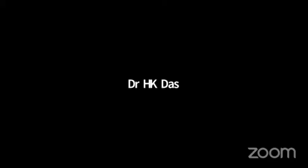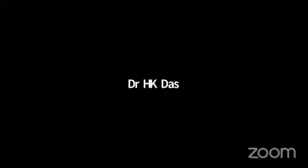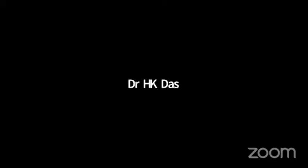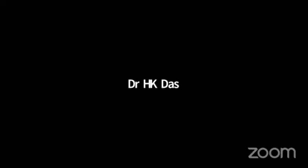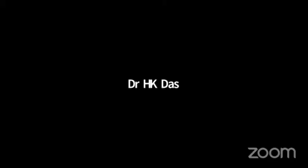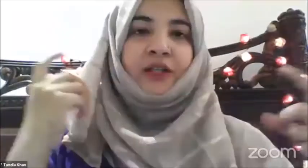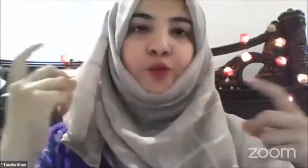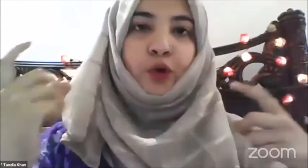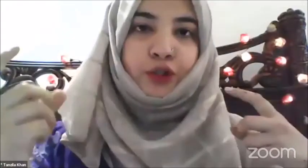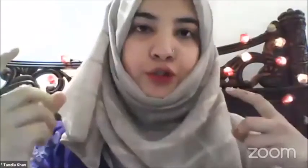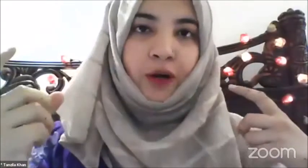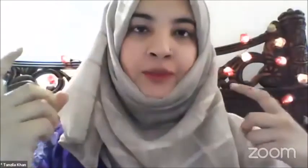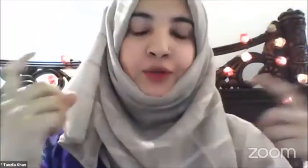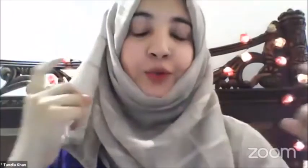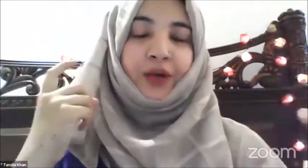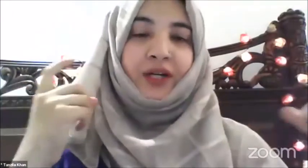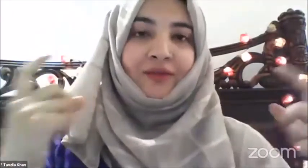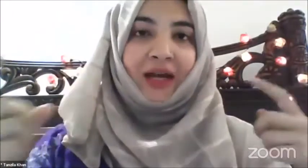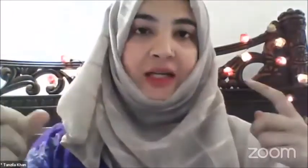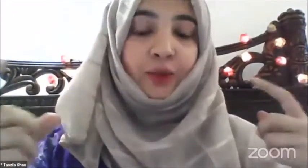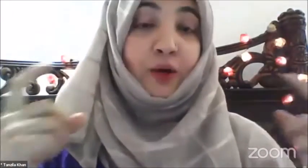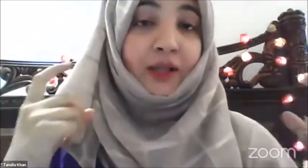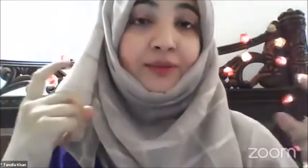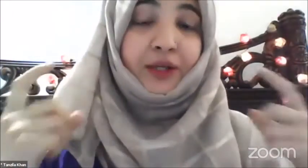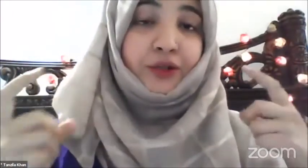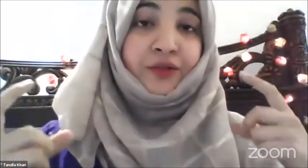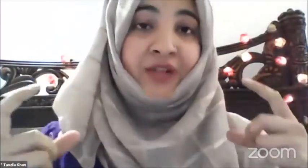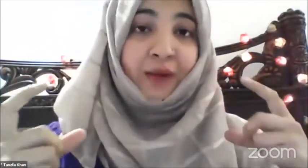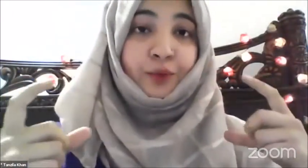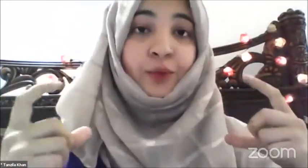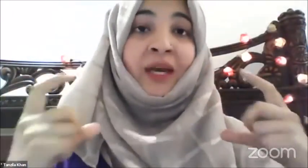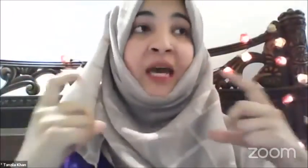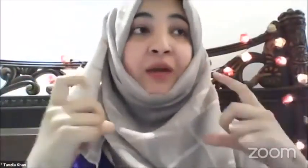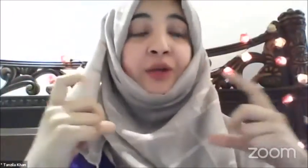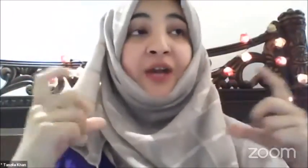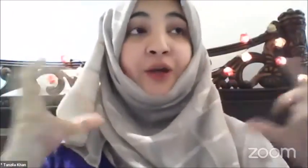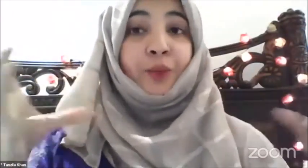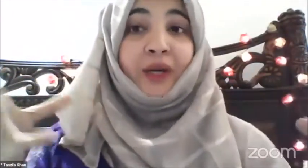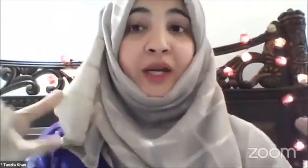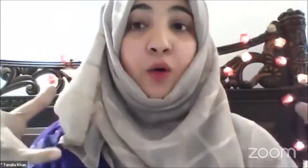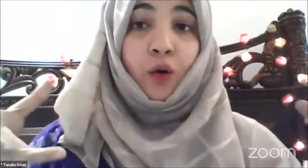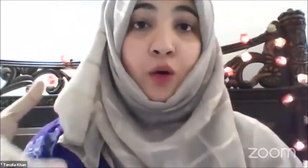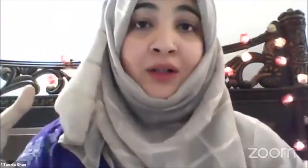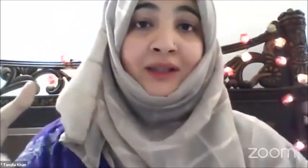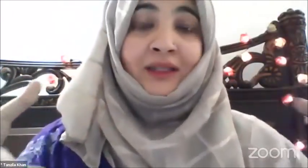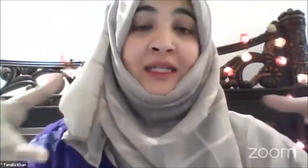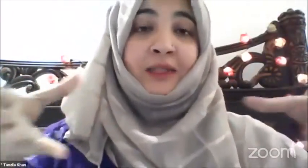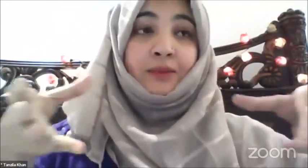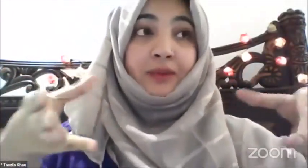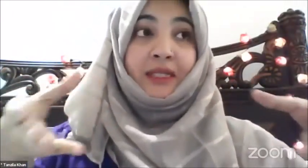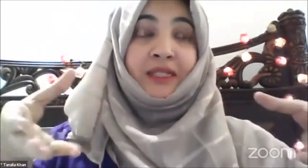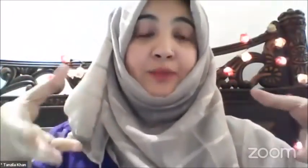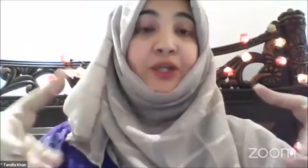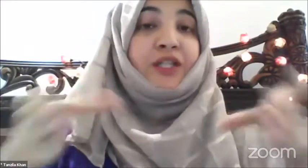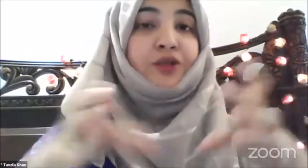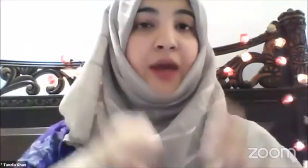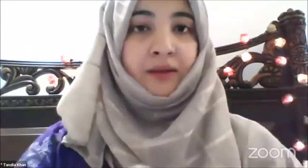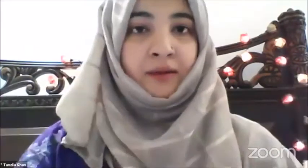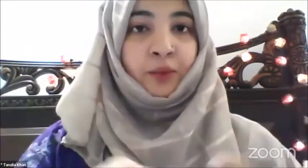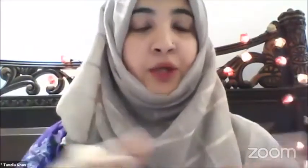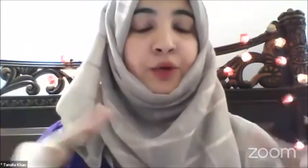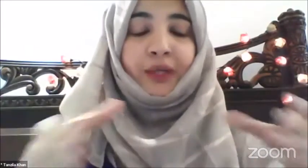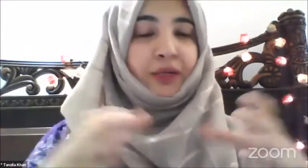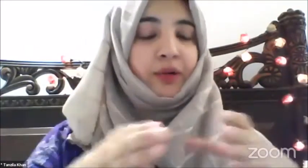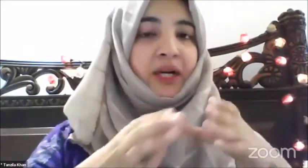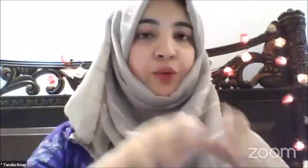that we have these workshops through Creative Alley. We call them Theater of Taboo, and we try to bring all these communities together.